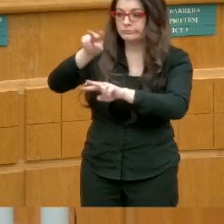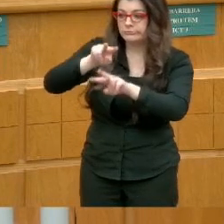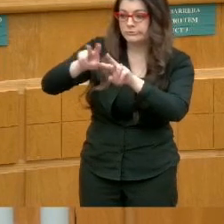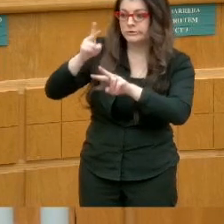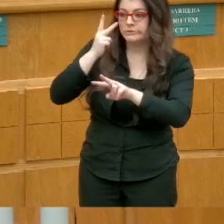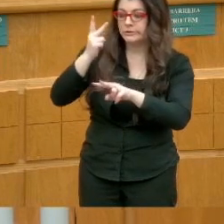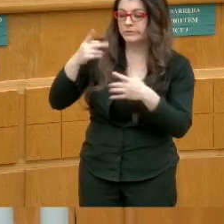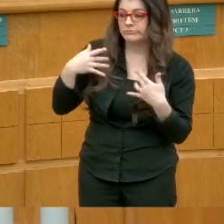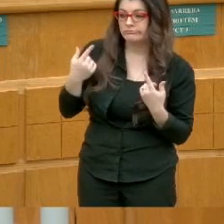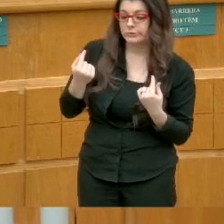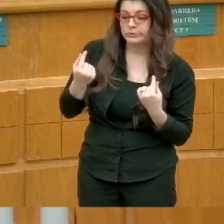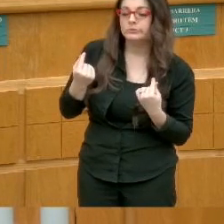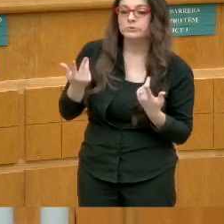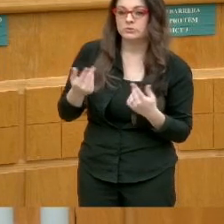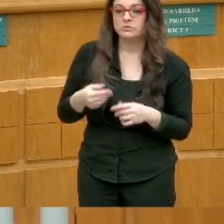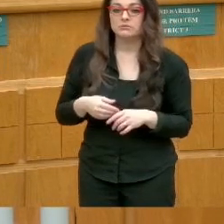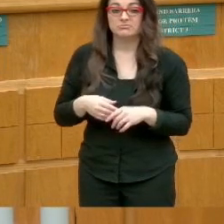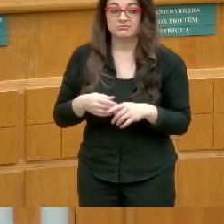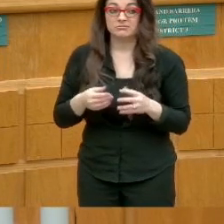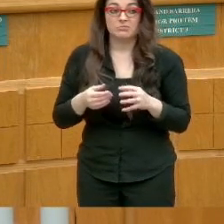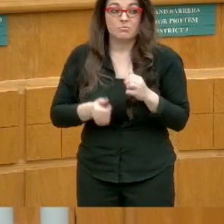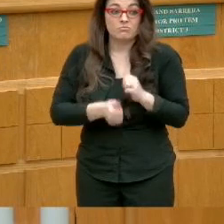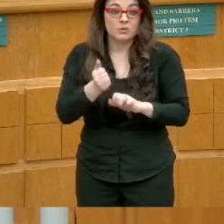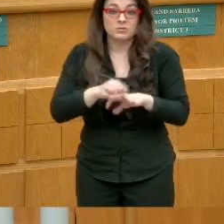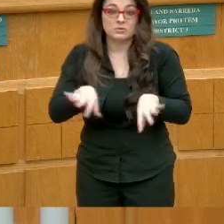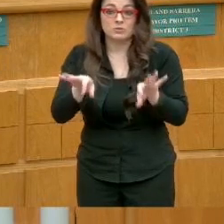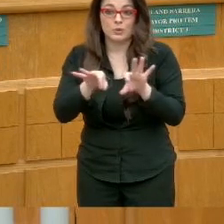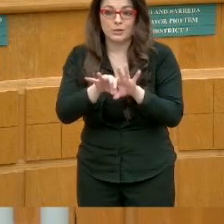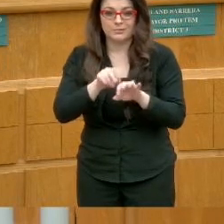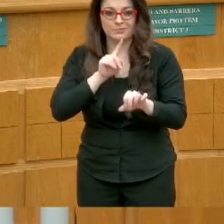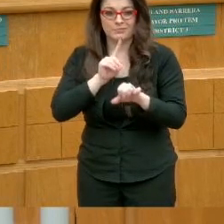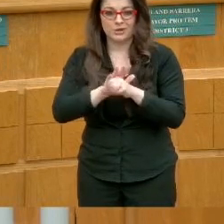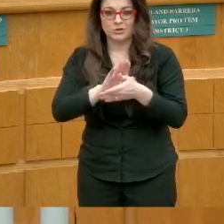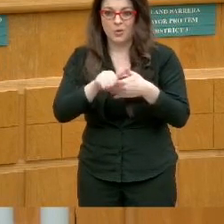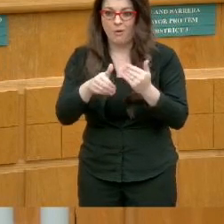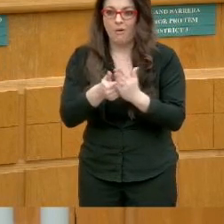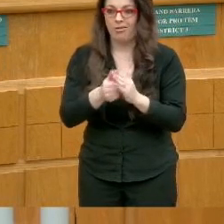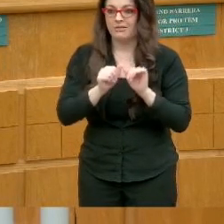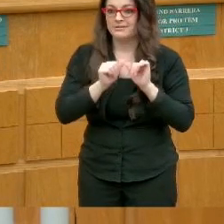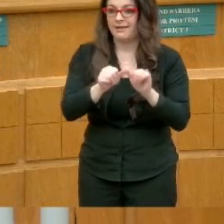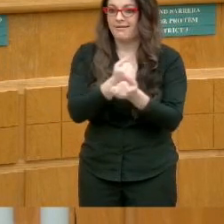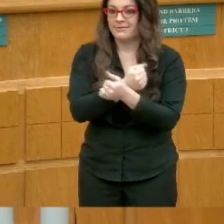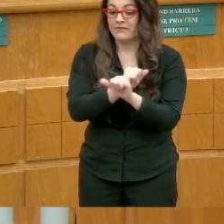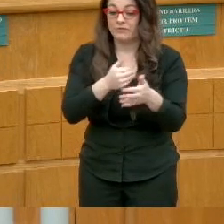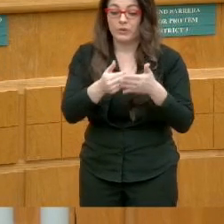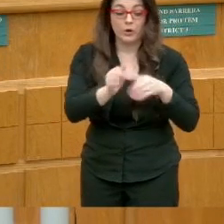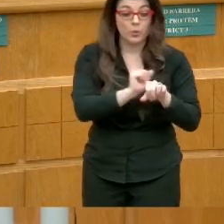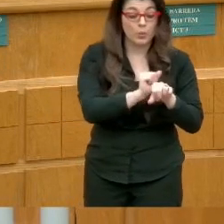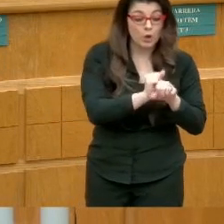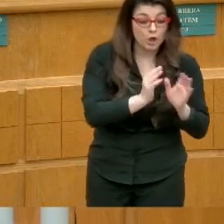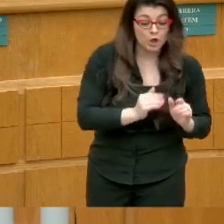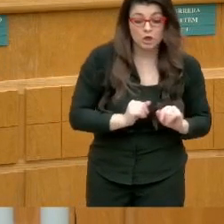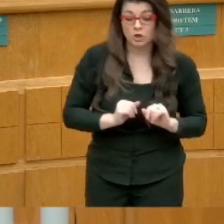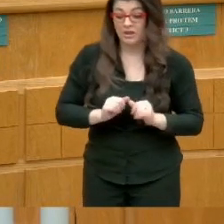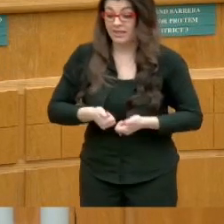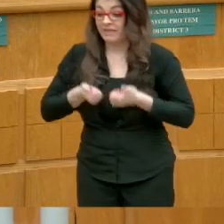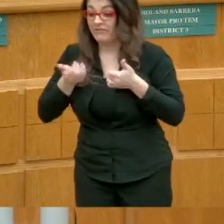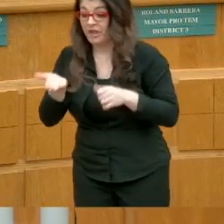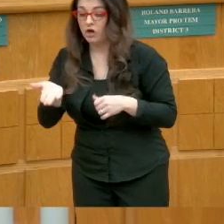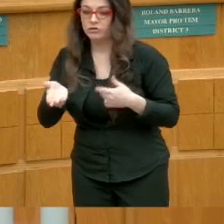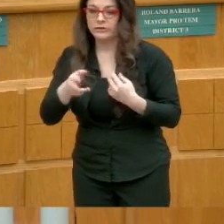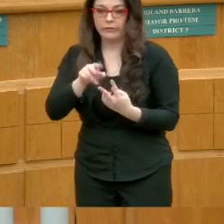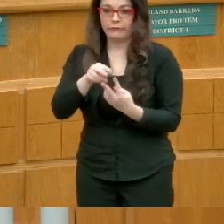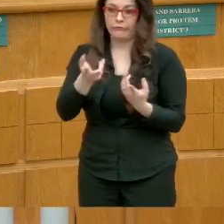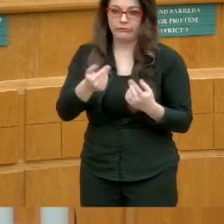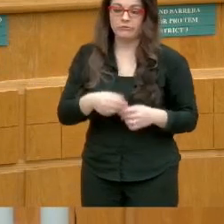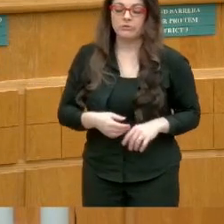sure people stay safe, whether they're working in the facility or in the case of the nursing home, they're being cared for or living there. And so